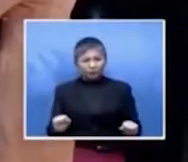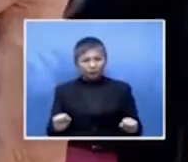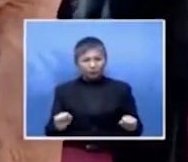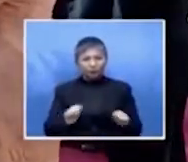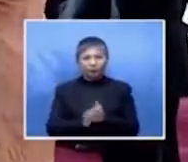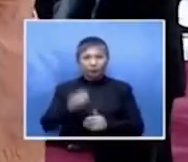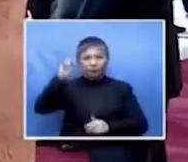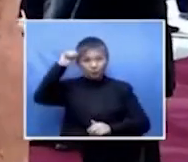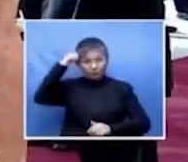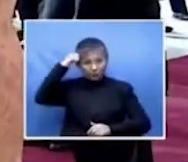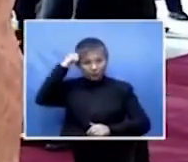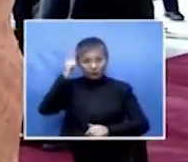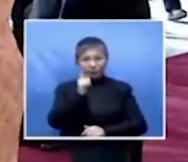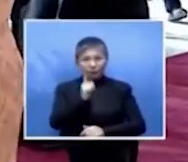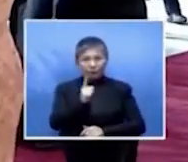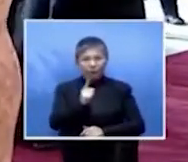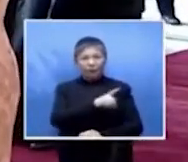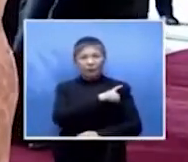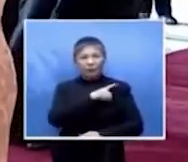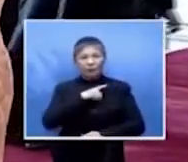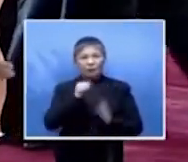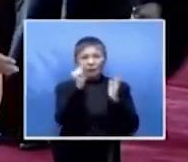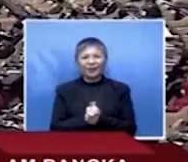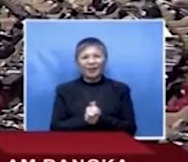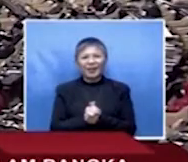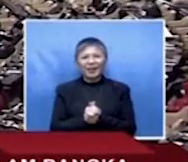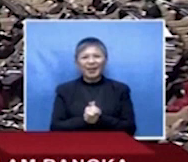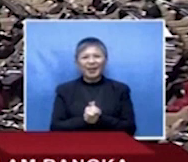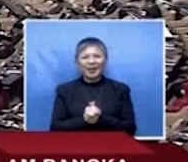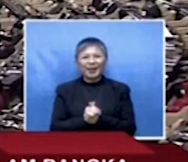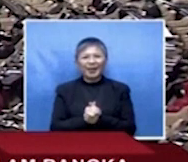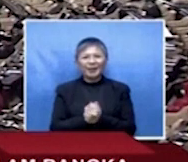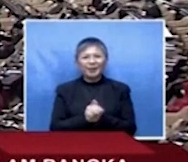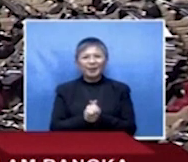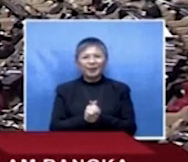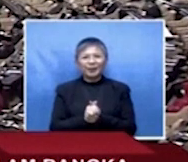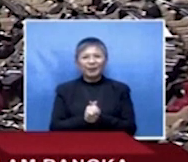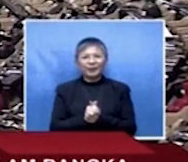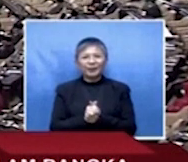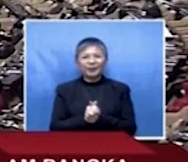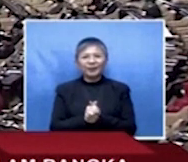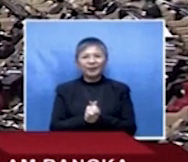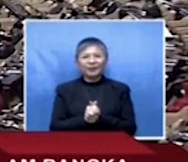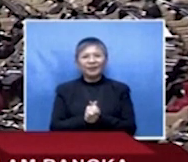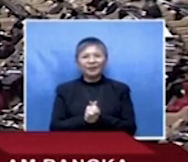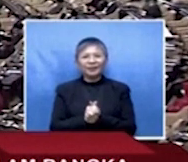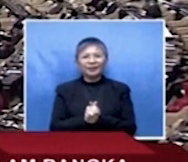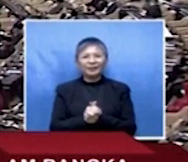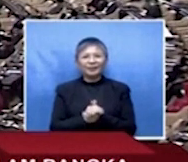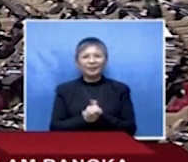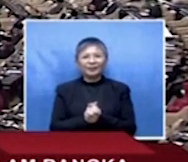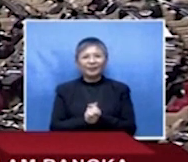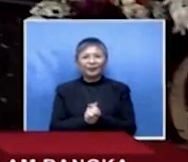Indonesia President Joko Widodo calls to reboot Southeast Asia's biggest economy by turning crisis into opportunity and pushing for